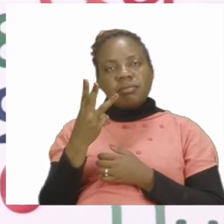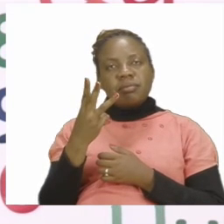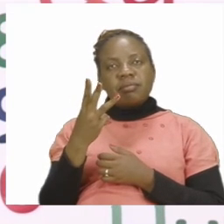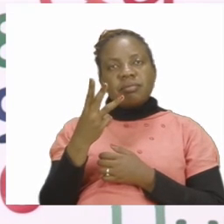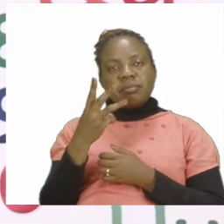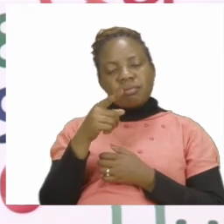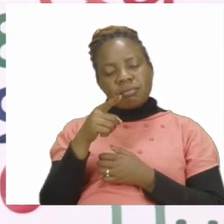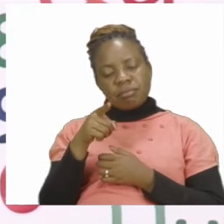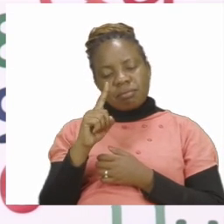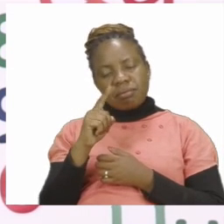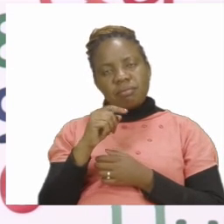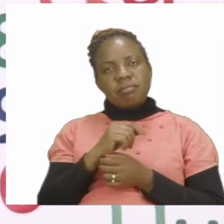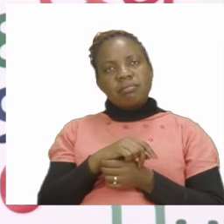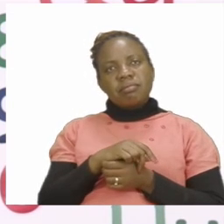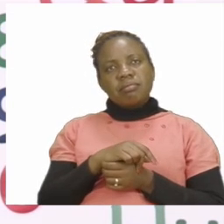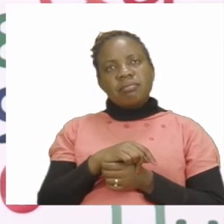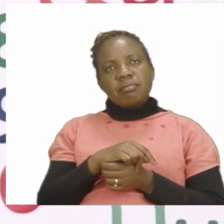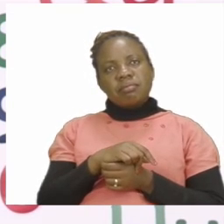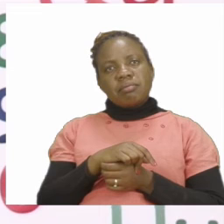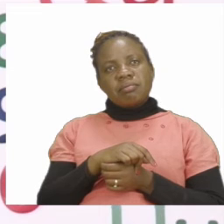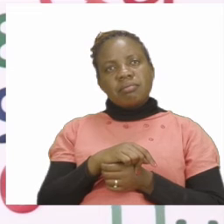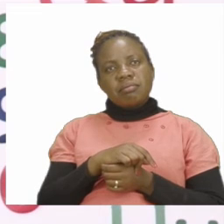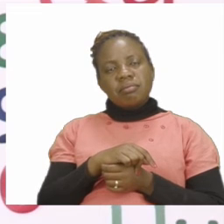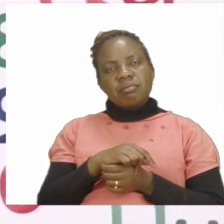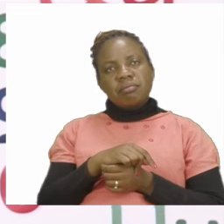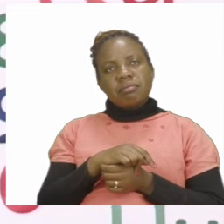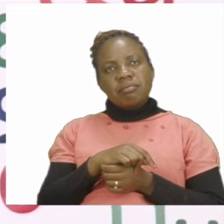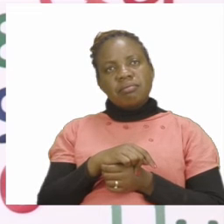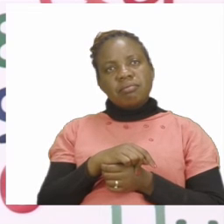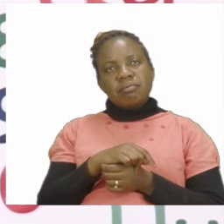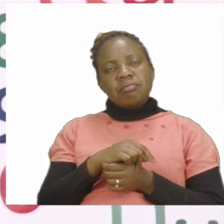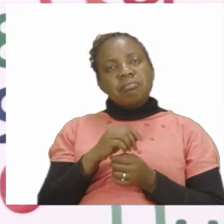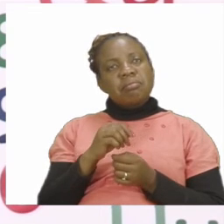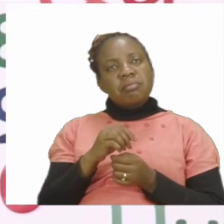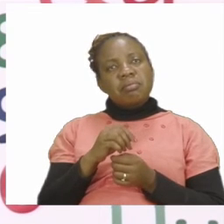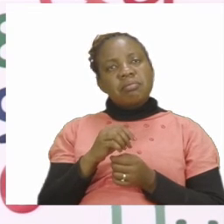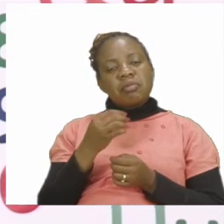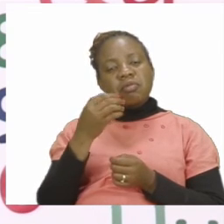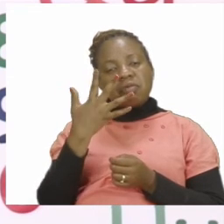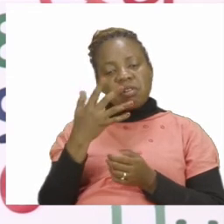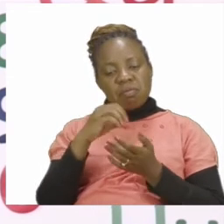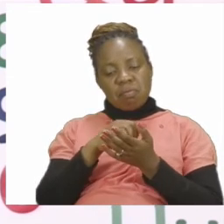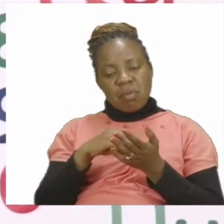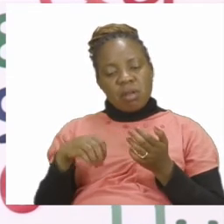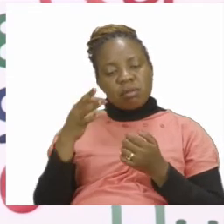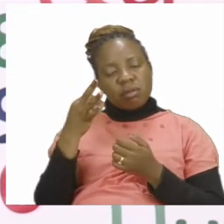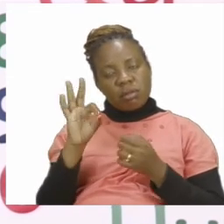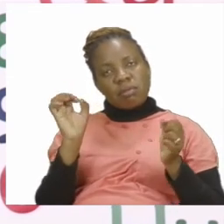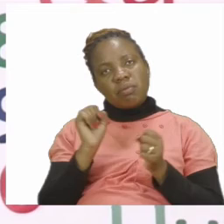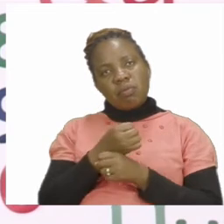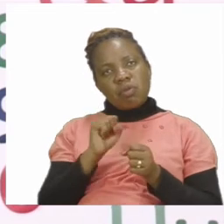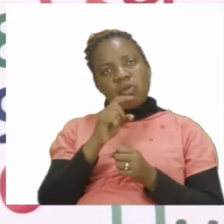everyone. We can subtract 5 from 8 because 8 is bigger than 5. And if